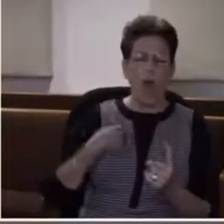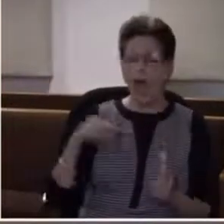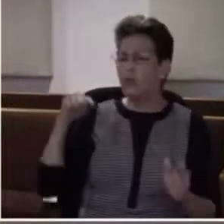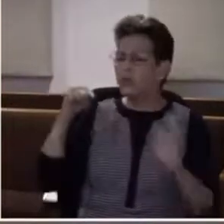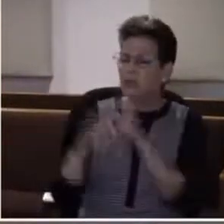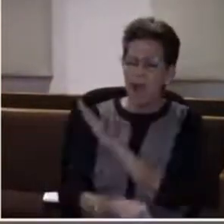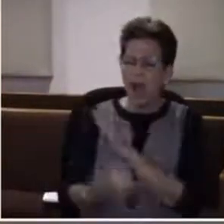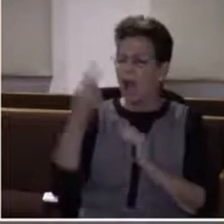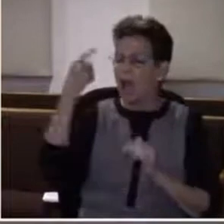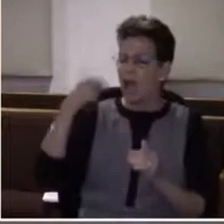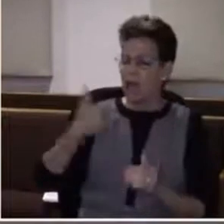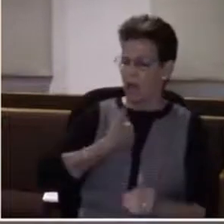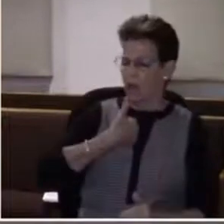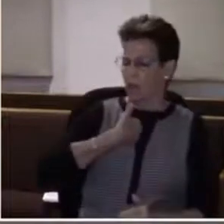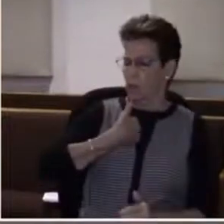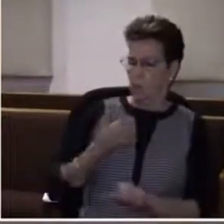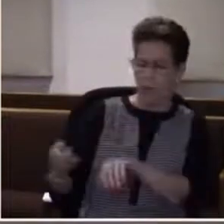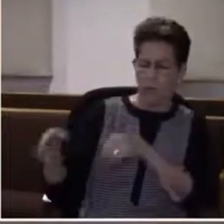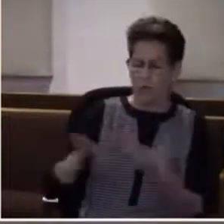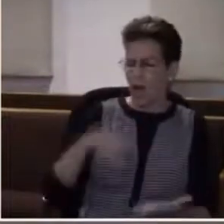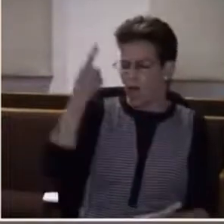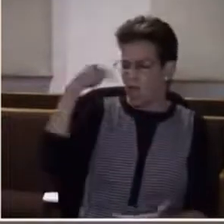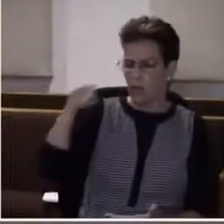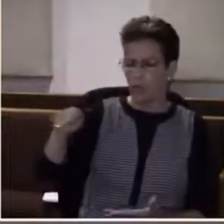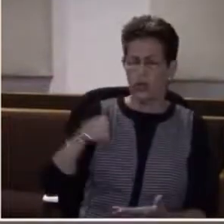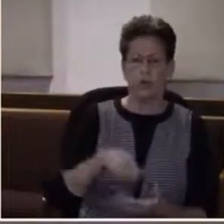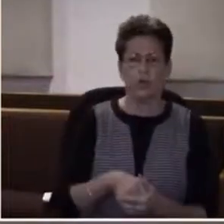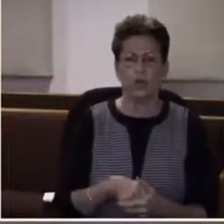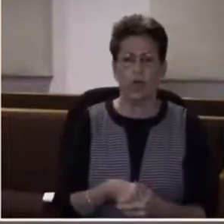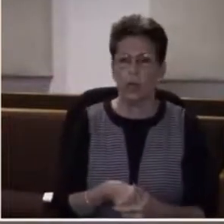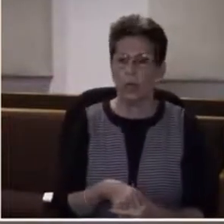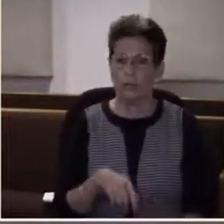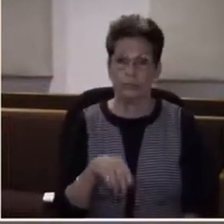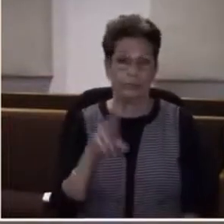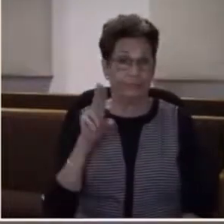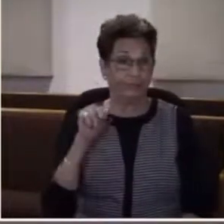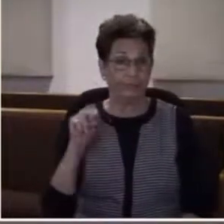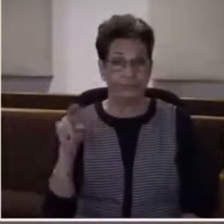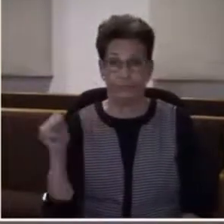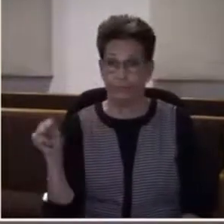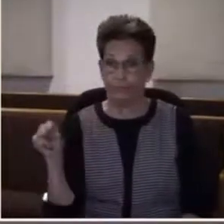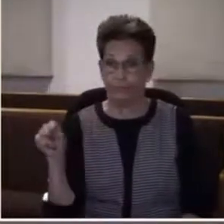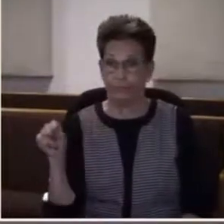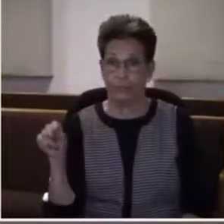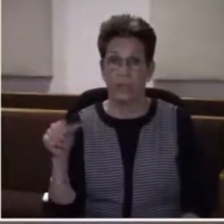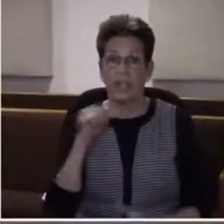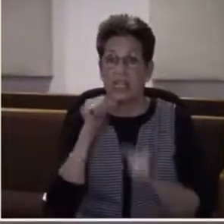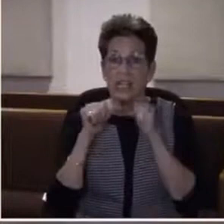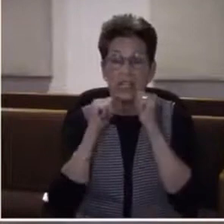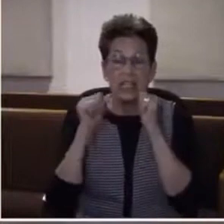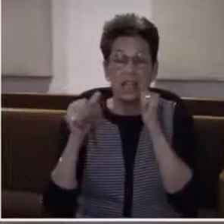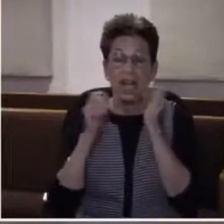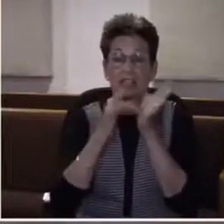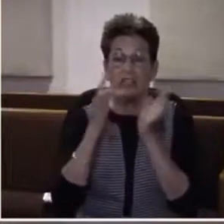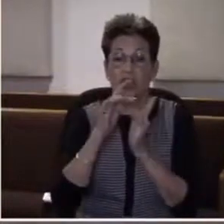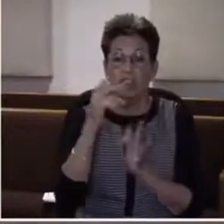his failure. It was Jesus went looking for Peter in his failure. I'm so glad that nothing can separate us from the love of